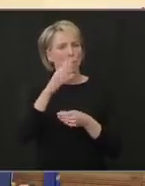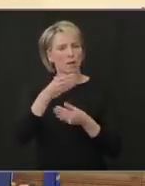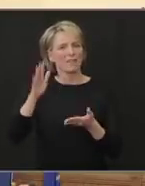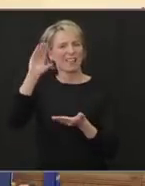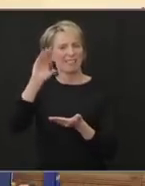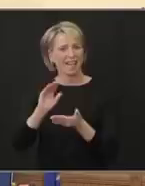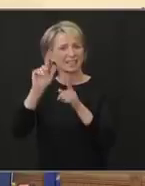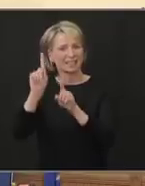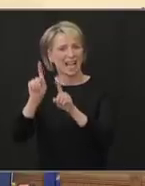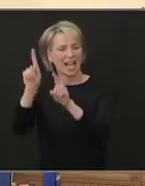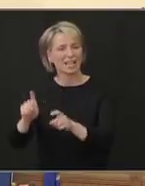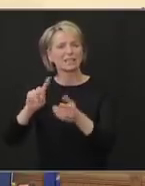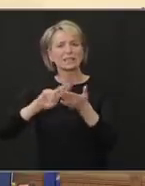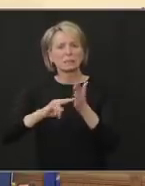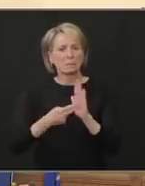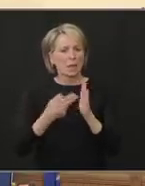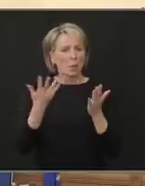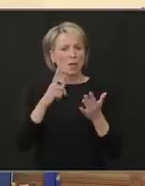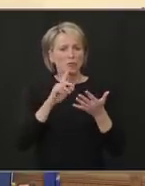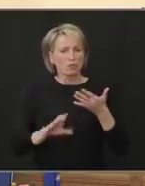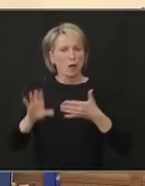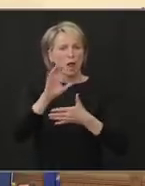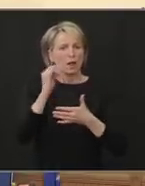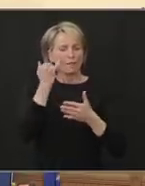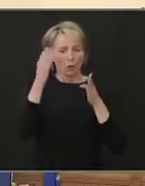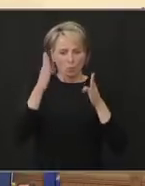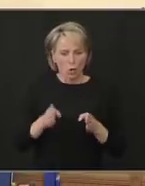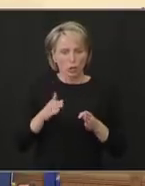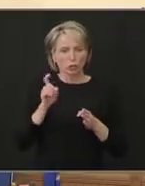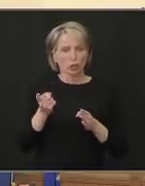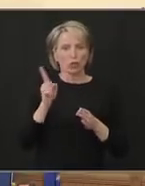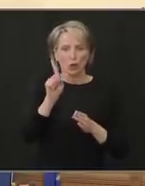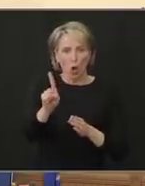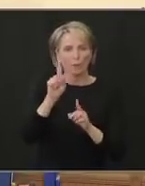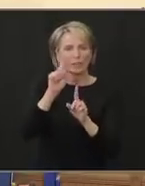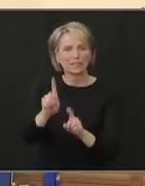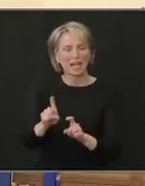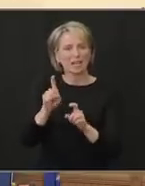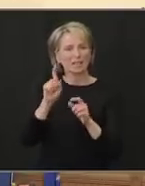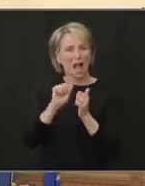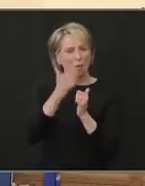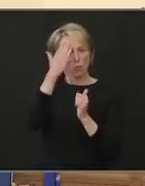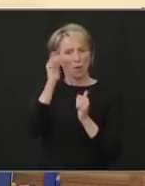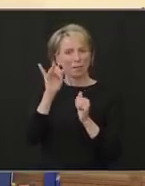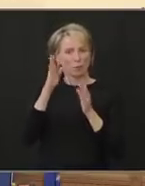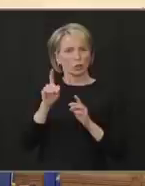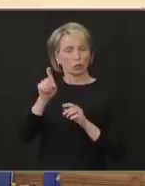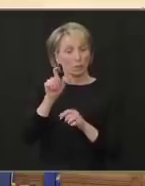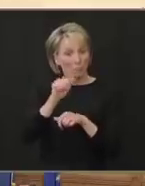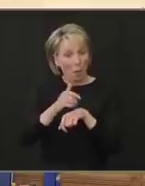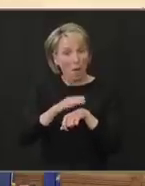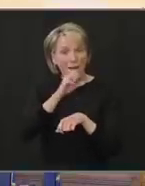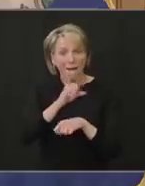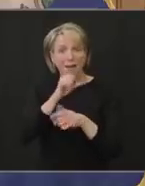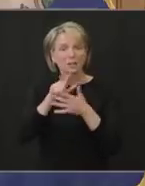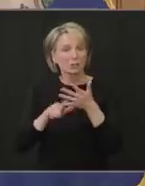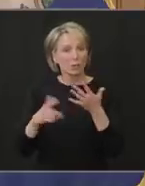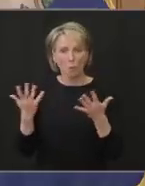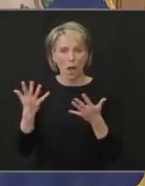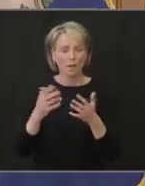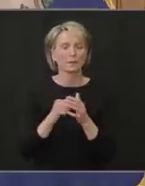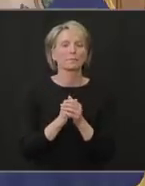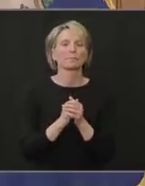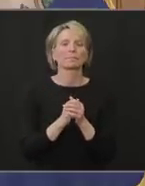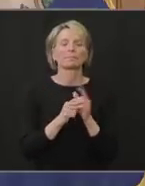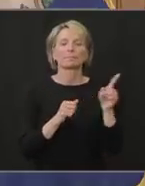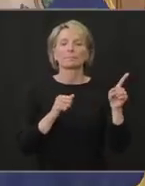now for someone to get a test? Is it going to be based on age? Is it going to be based on symptoms? Number one, which is what has always been, are